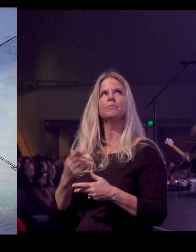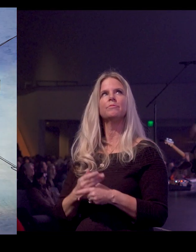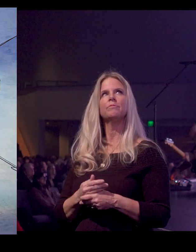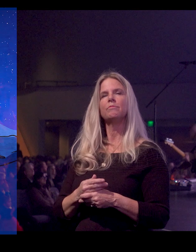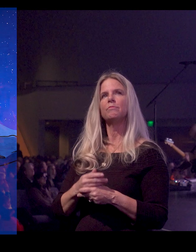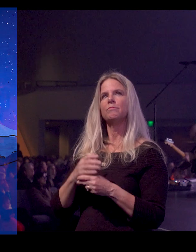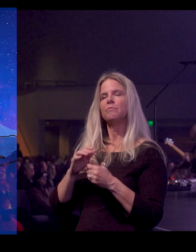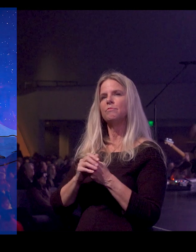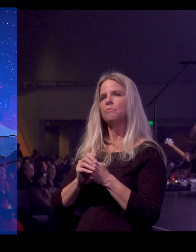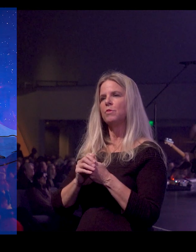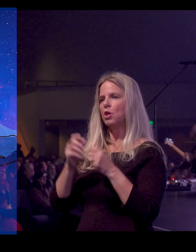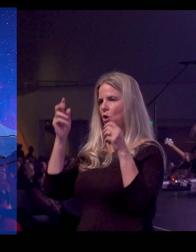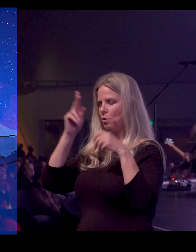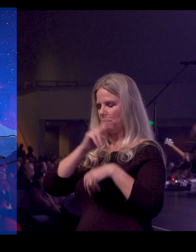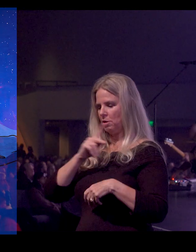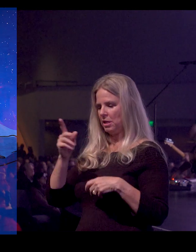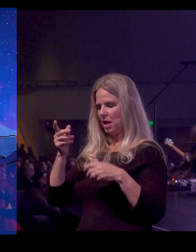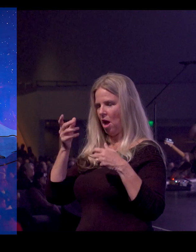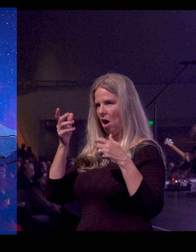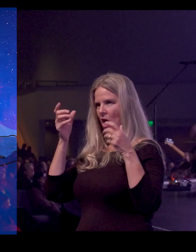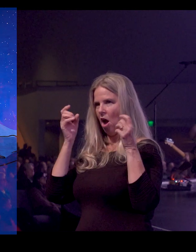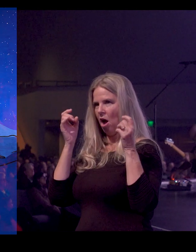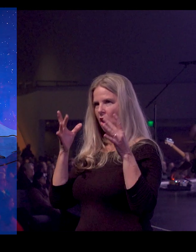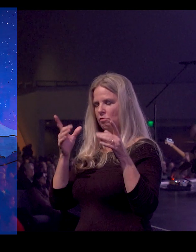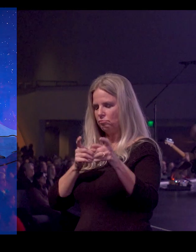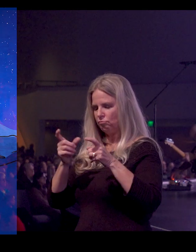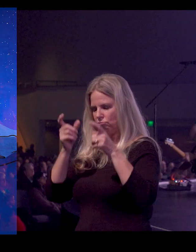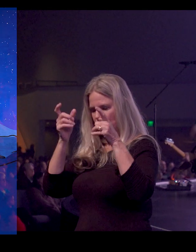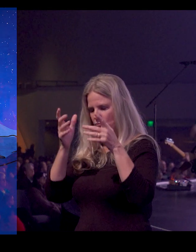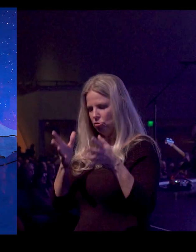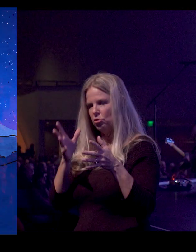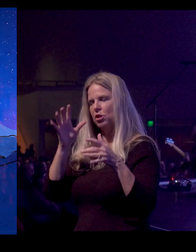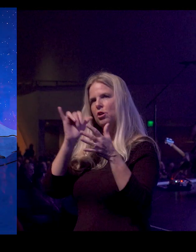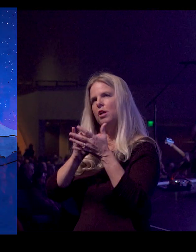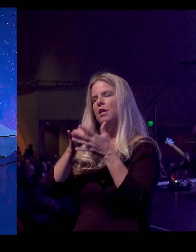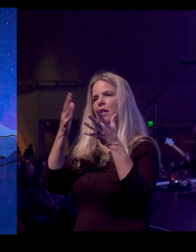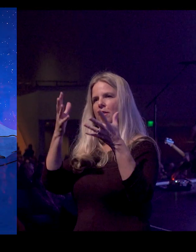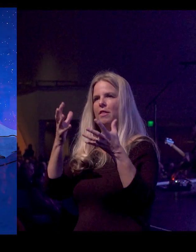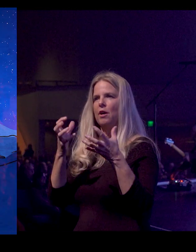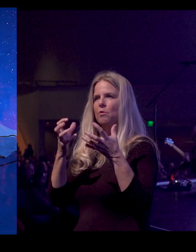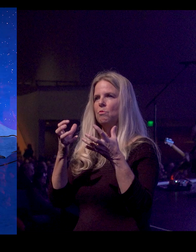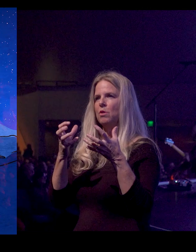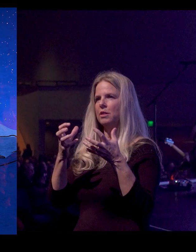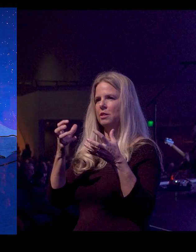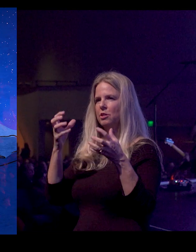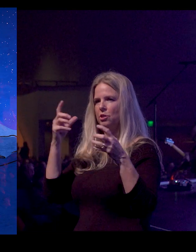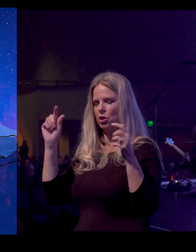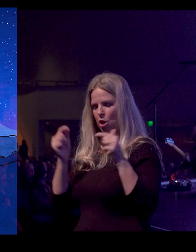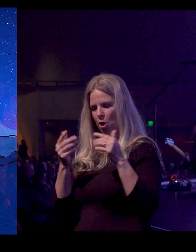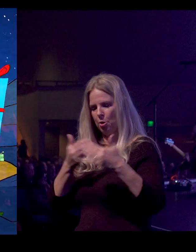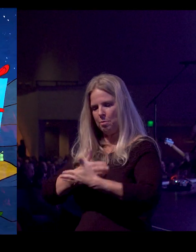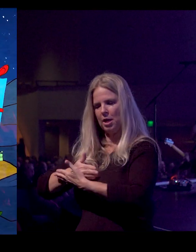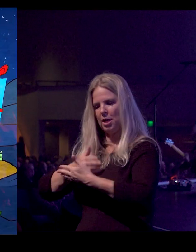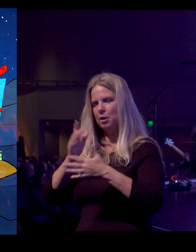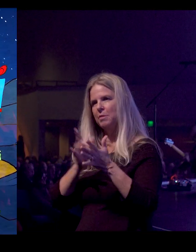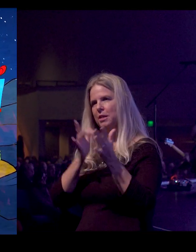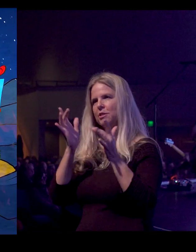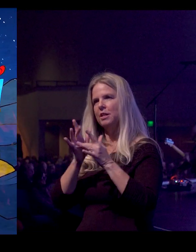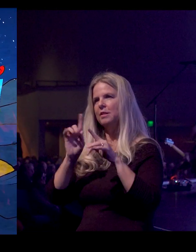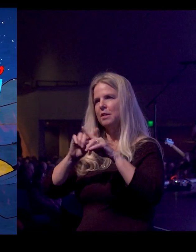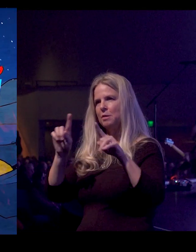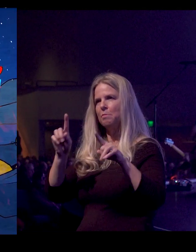keep Jesus safe. When it was safe to go back, they returned to their home in Nazareth. And